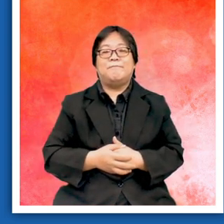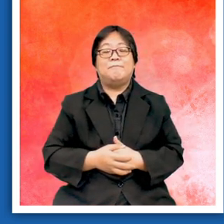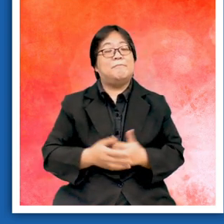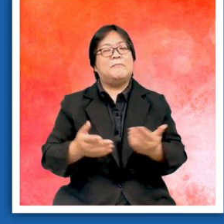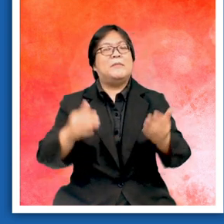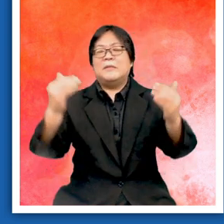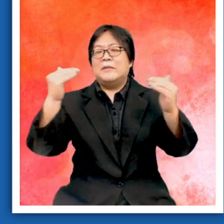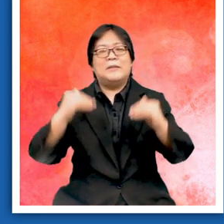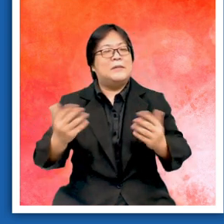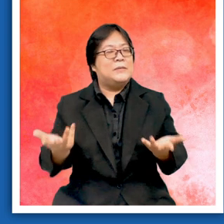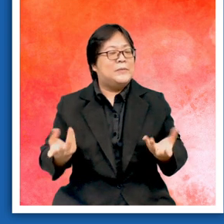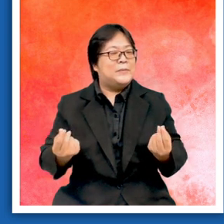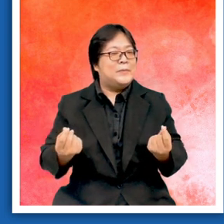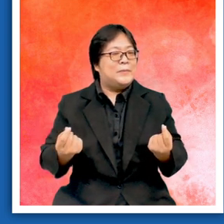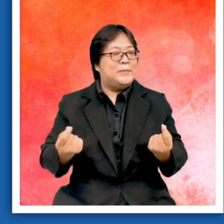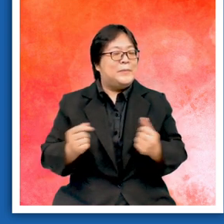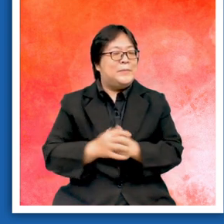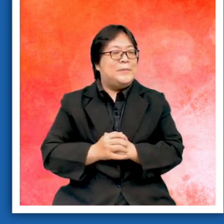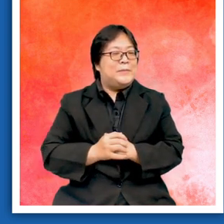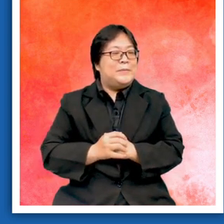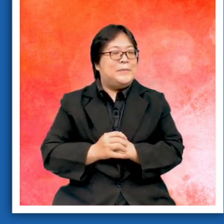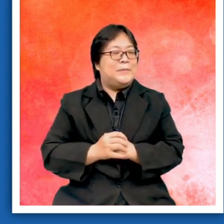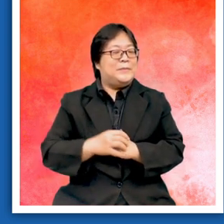What else?